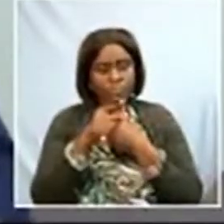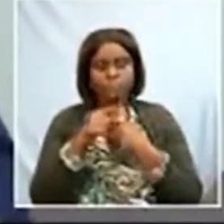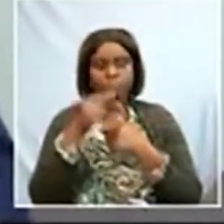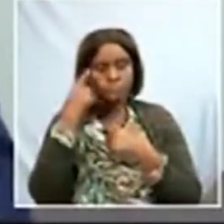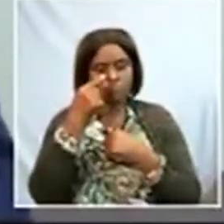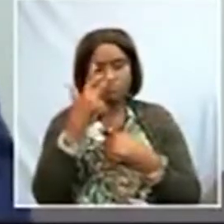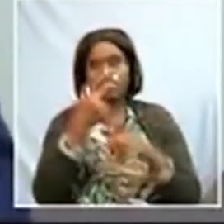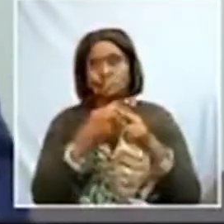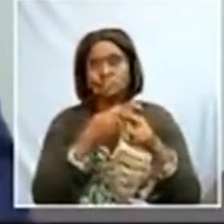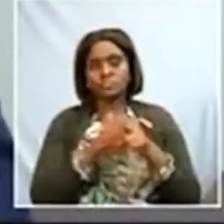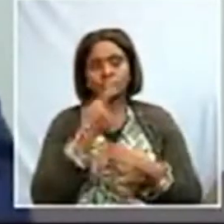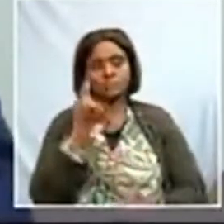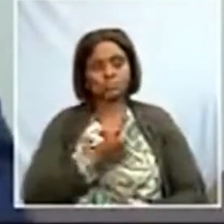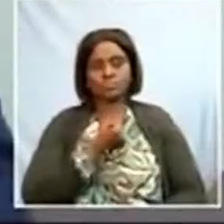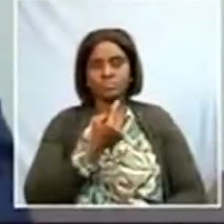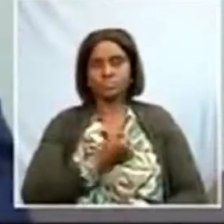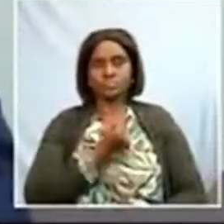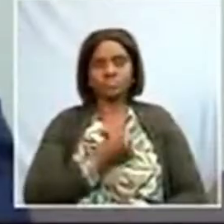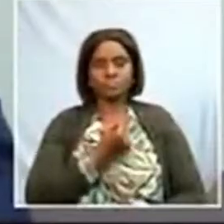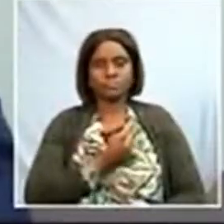3 months.